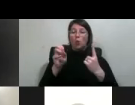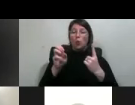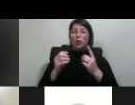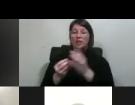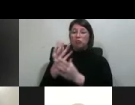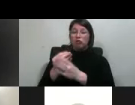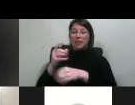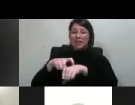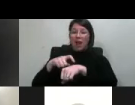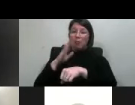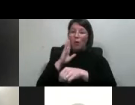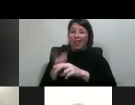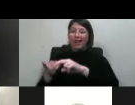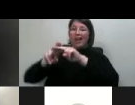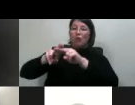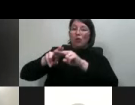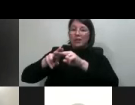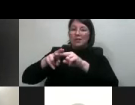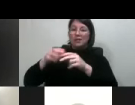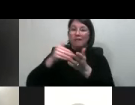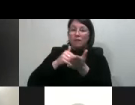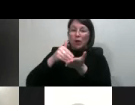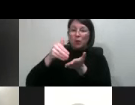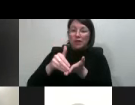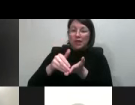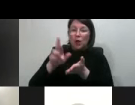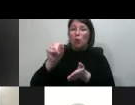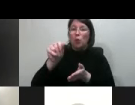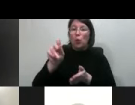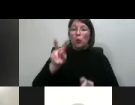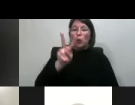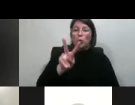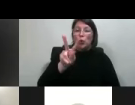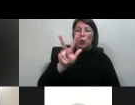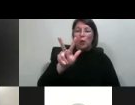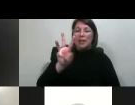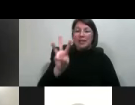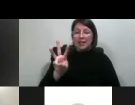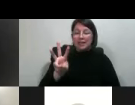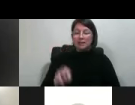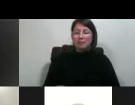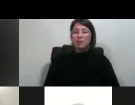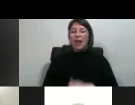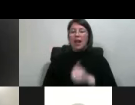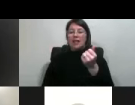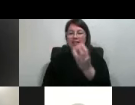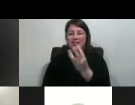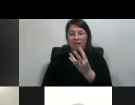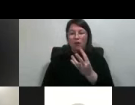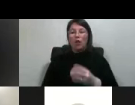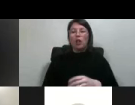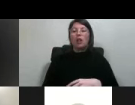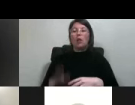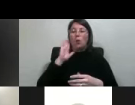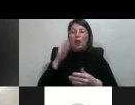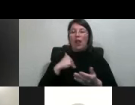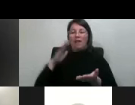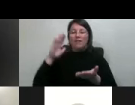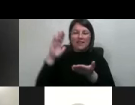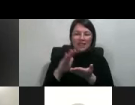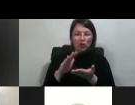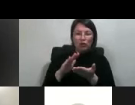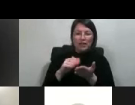higher frequency, and that's the route 236. There are a number of routes that will have decreased frequency. They're listed